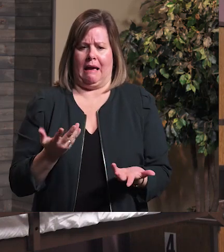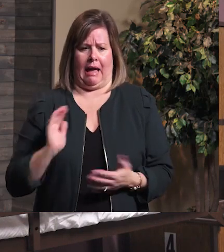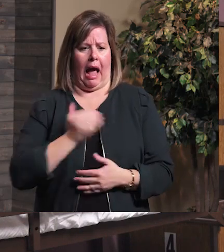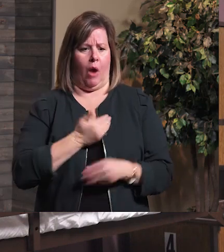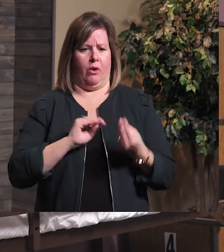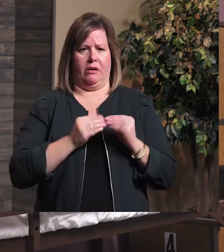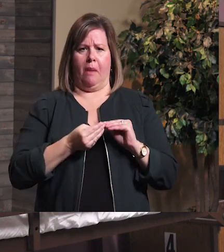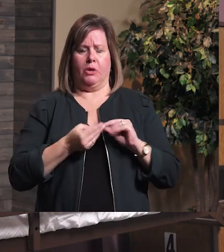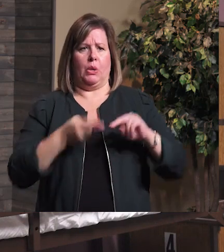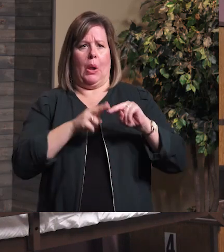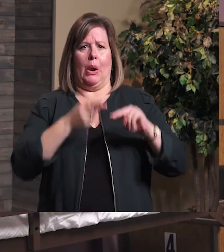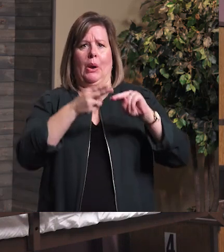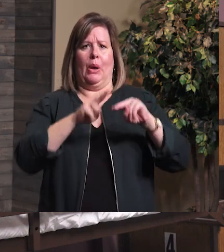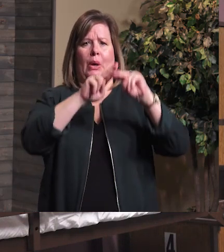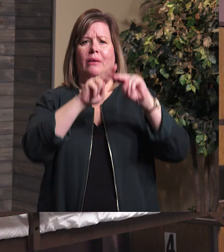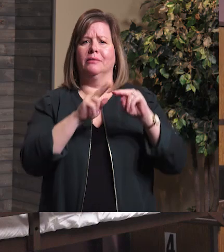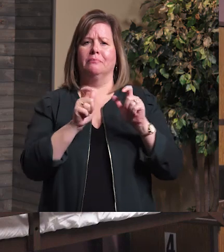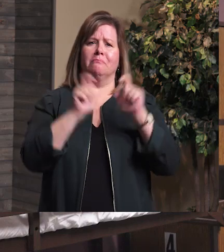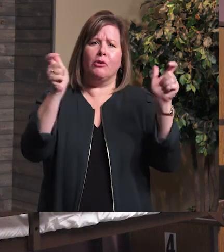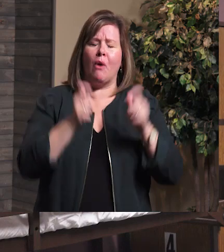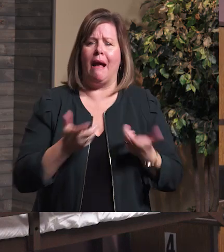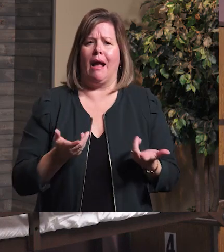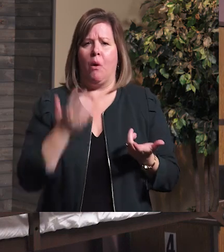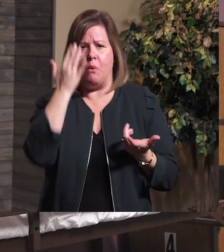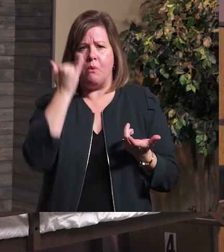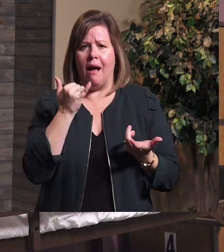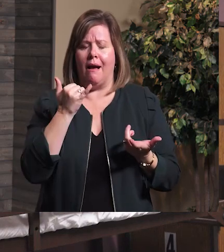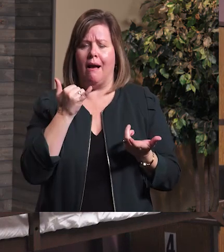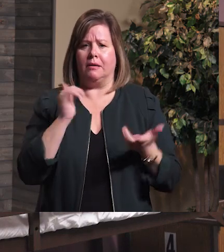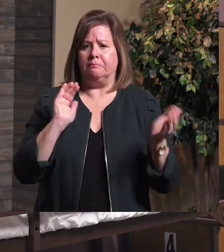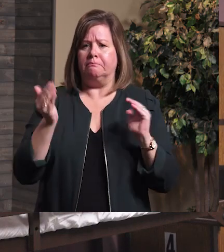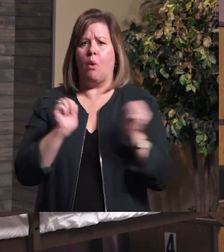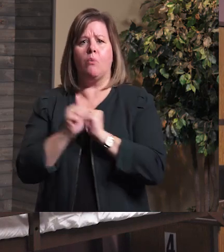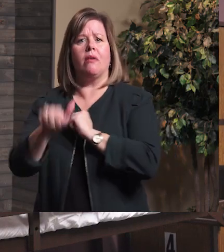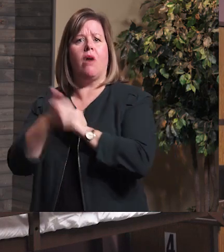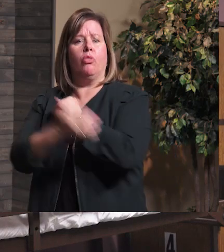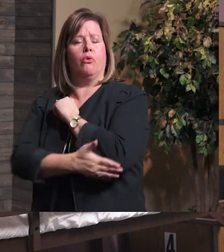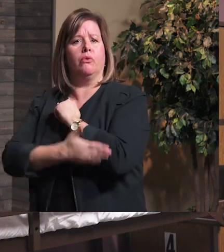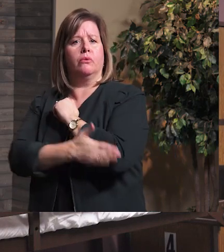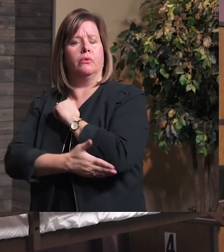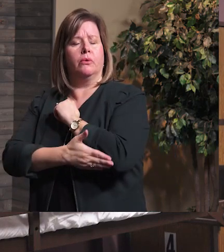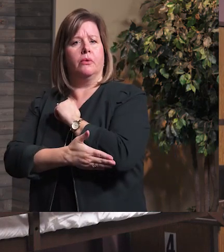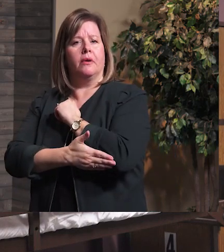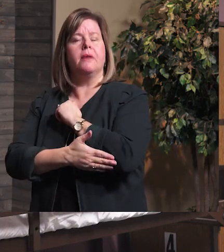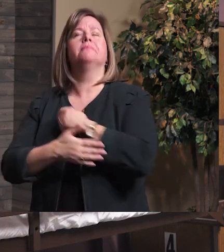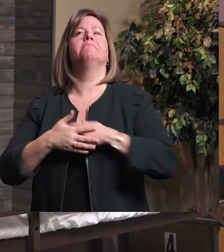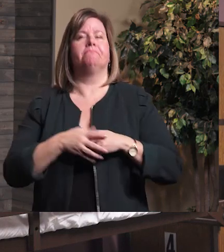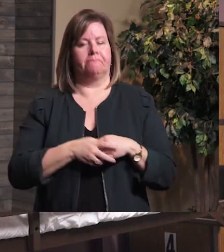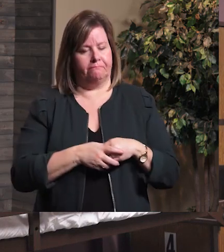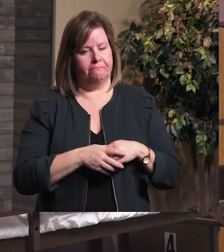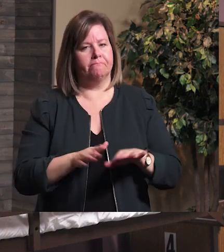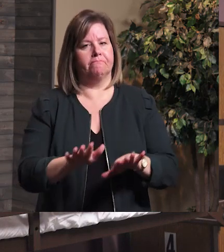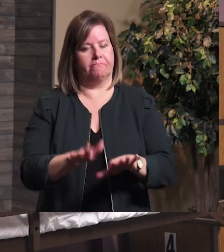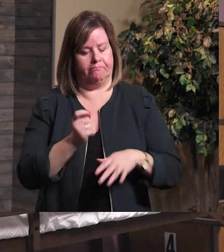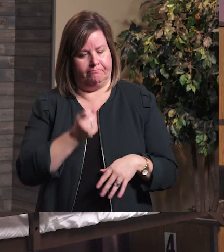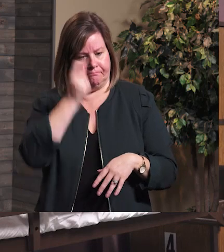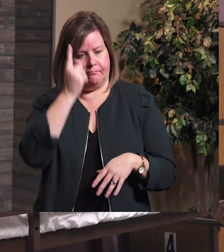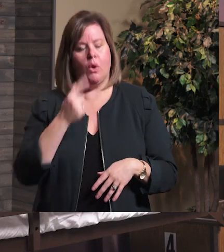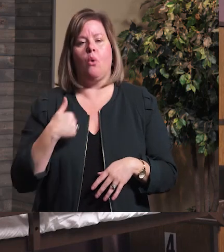of cases here in the U.S. greater than any other country in the world right now? And I want to assure you that, yes, we have